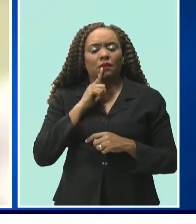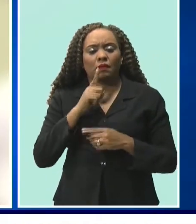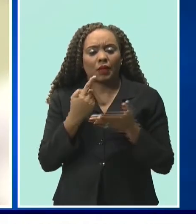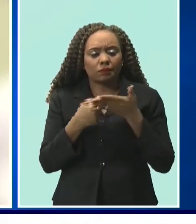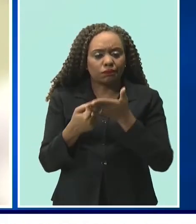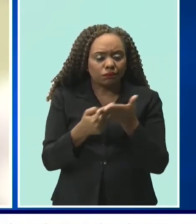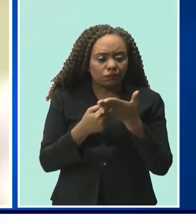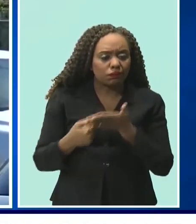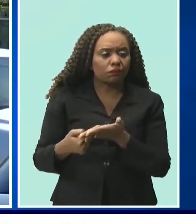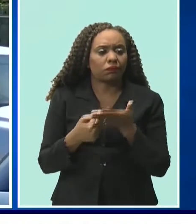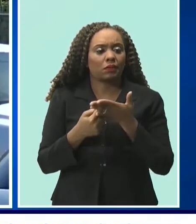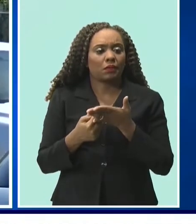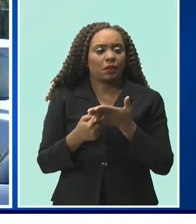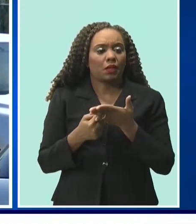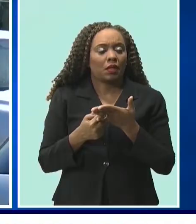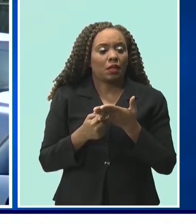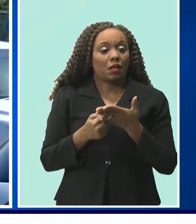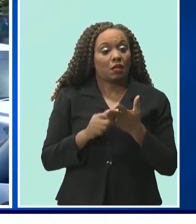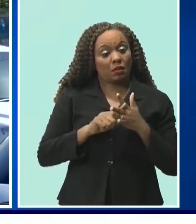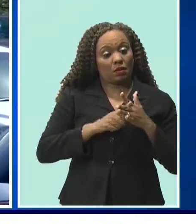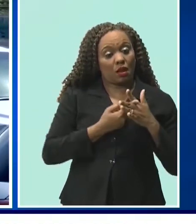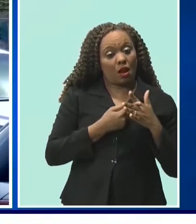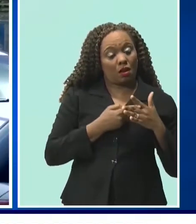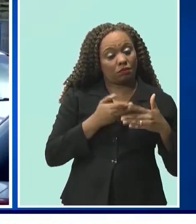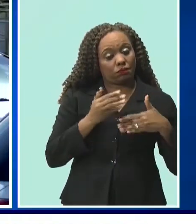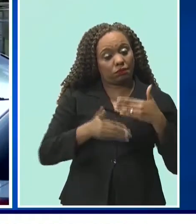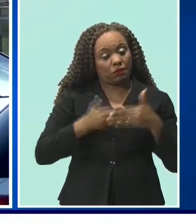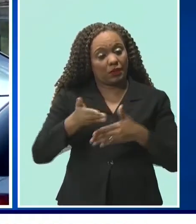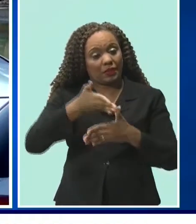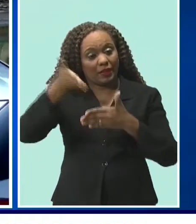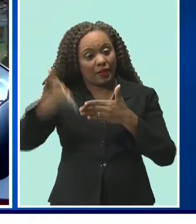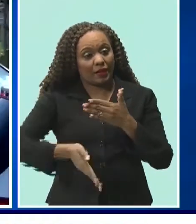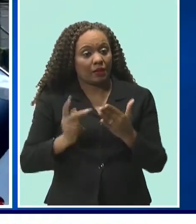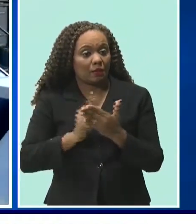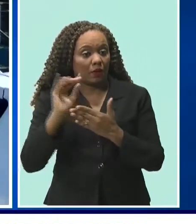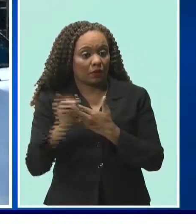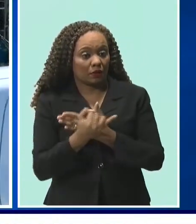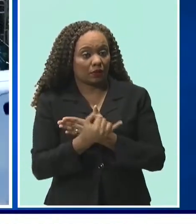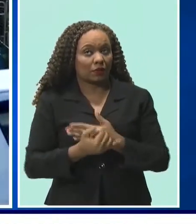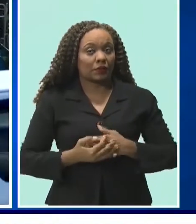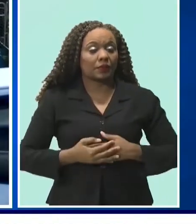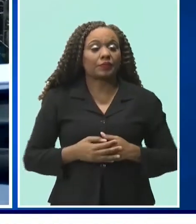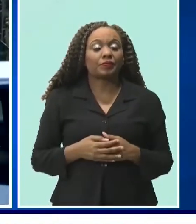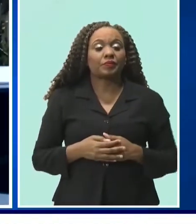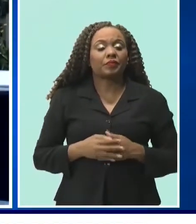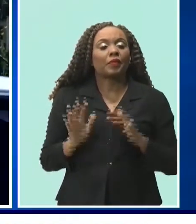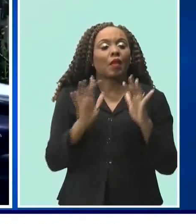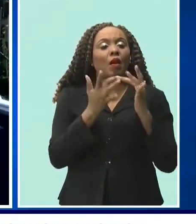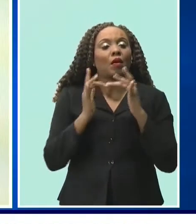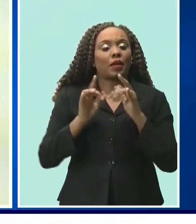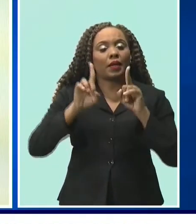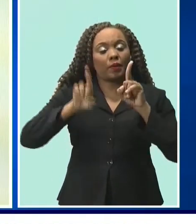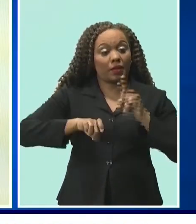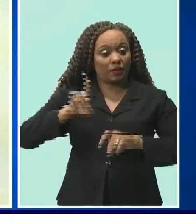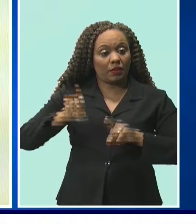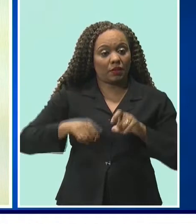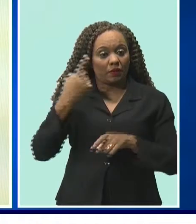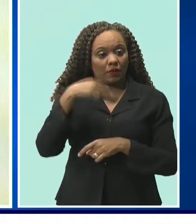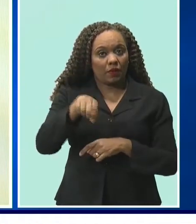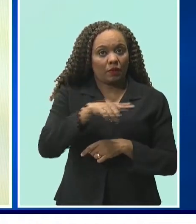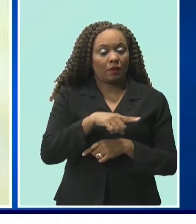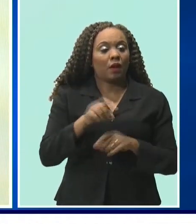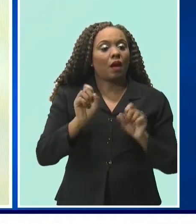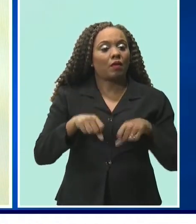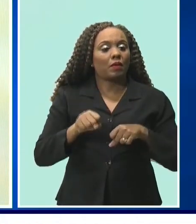more from the beginning and throughout and to the end life of the project. The online survey will be available until